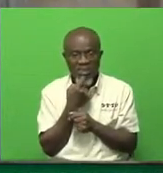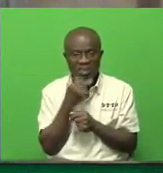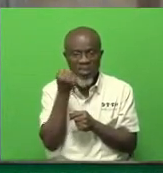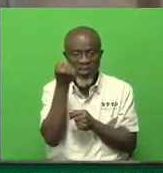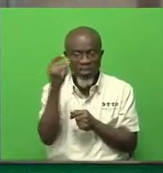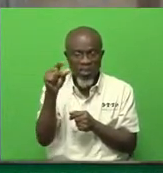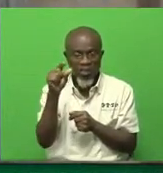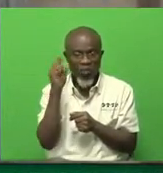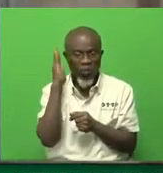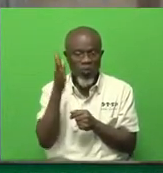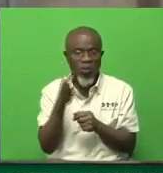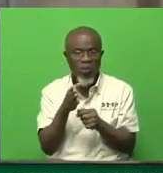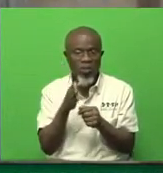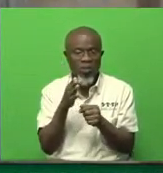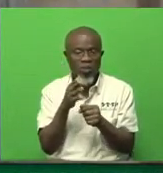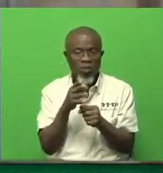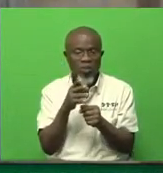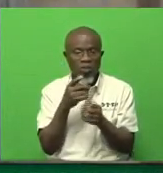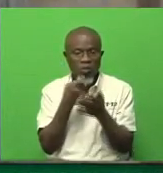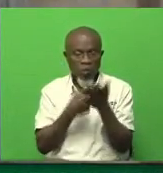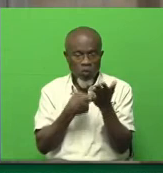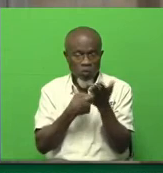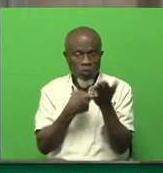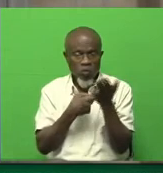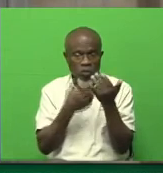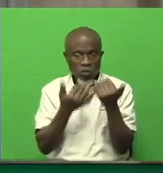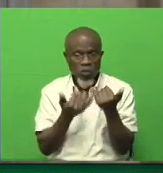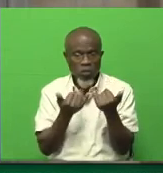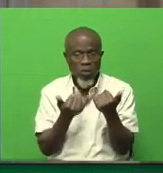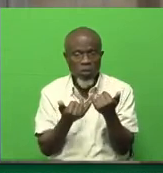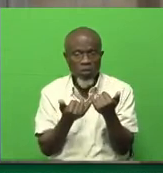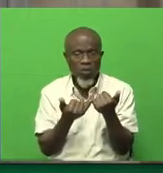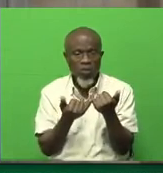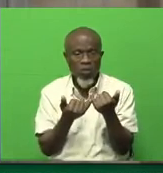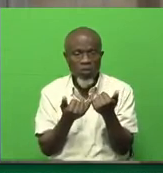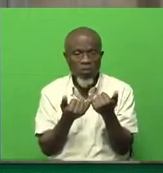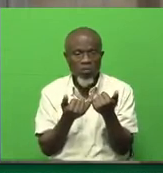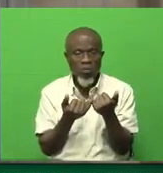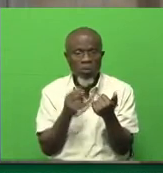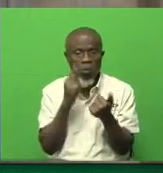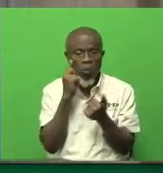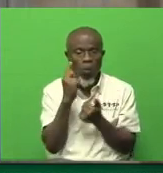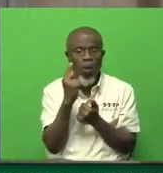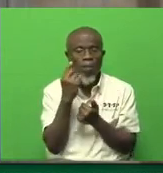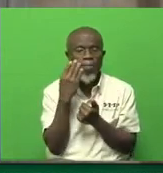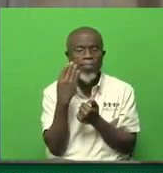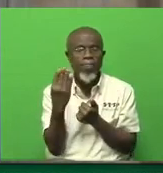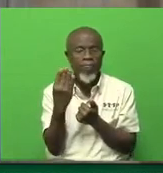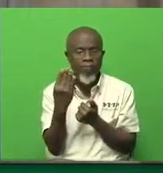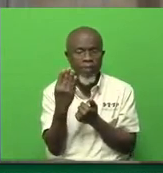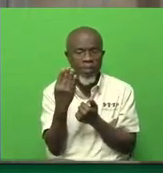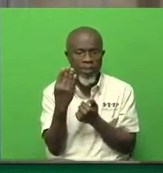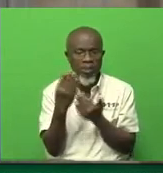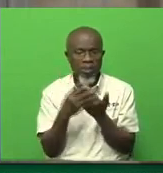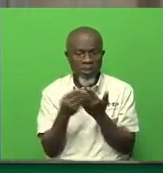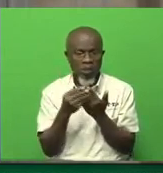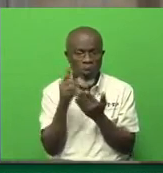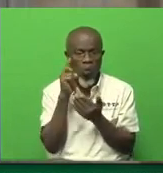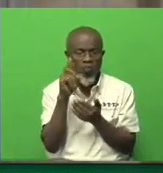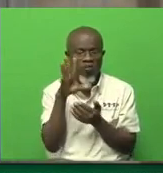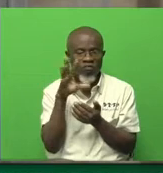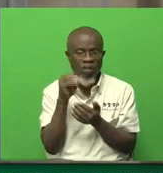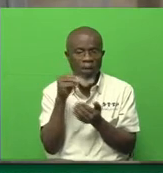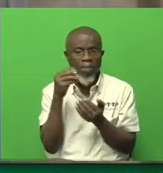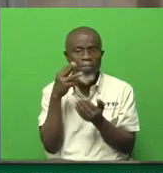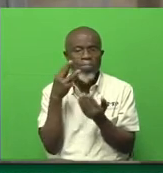now cause taxpayers on additional will not cause taxpayers and estimated one billion dollars 150 million